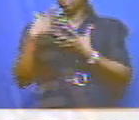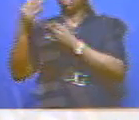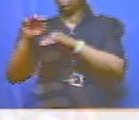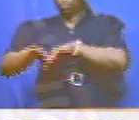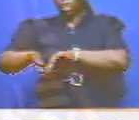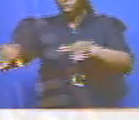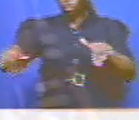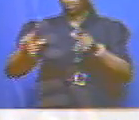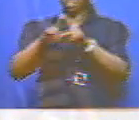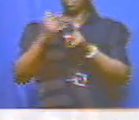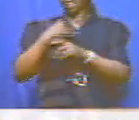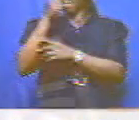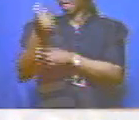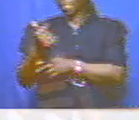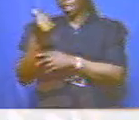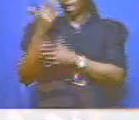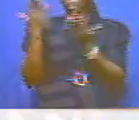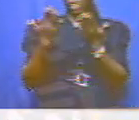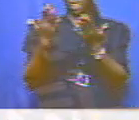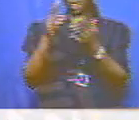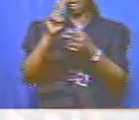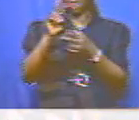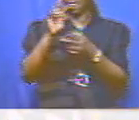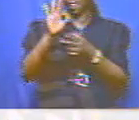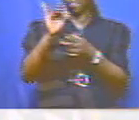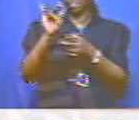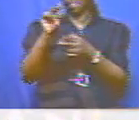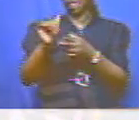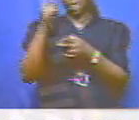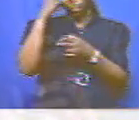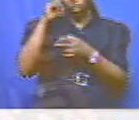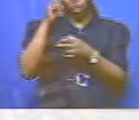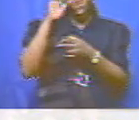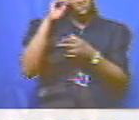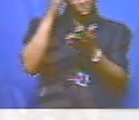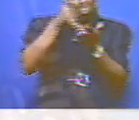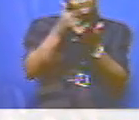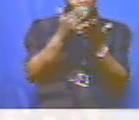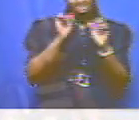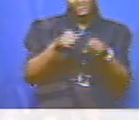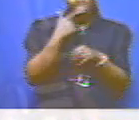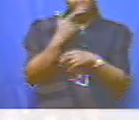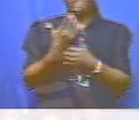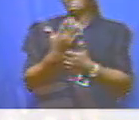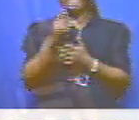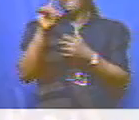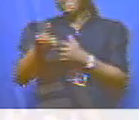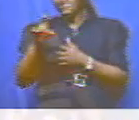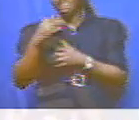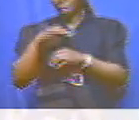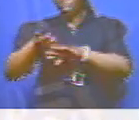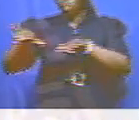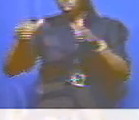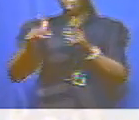universality slots, where FINA would, for the purpose of inclusivity, will look at and say, we need to have swimmers from some of these